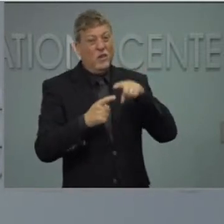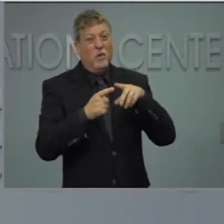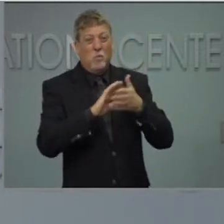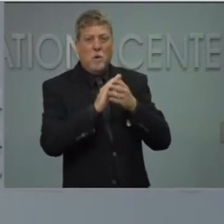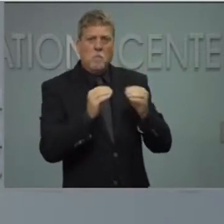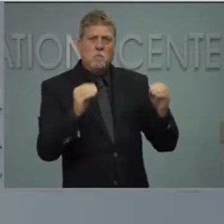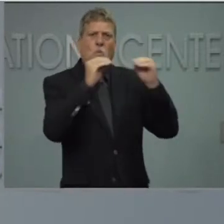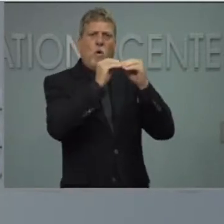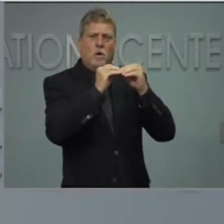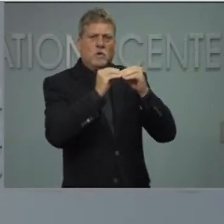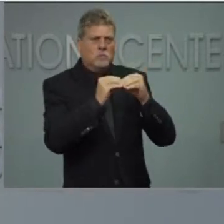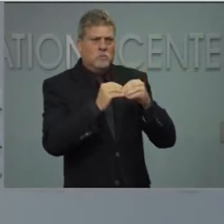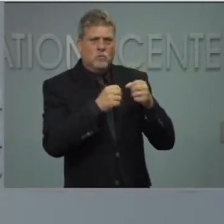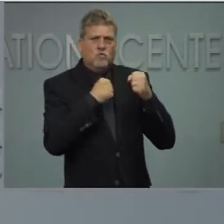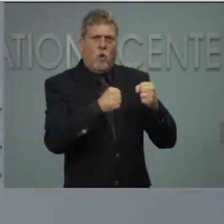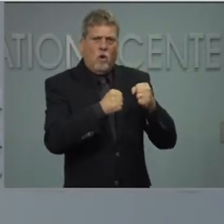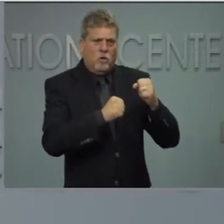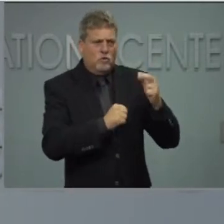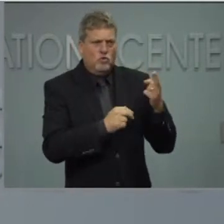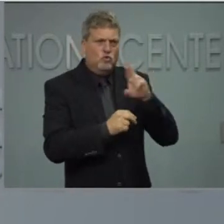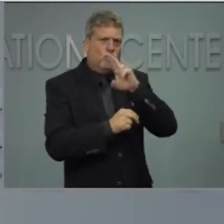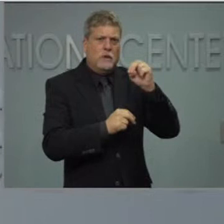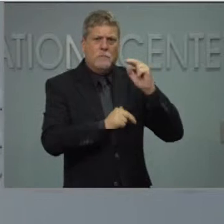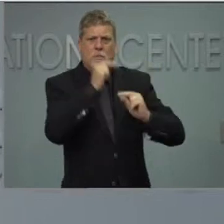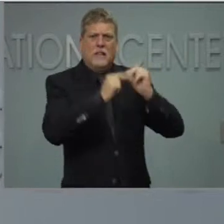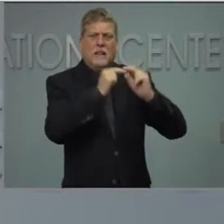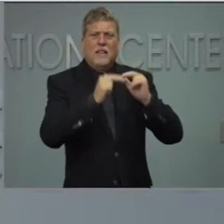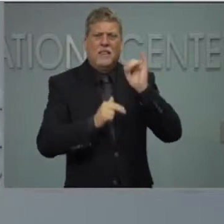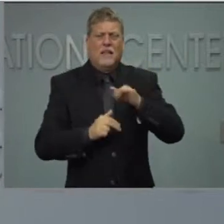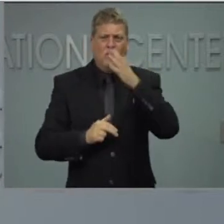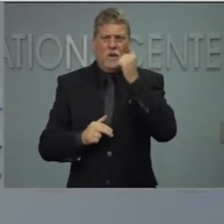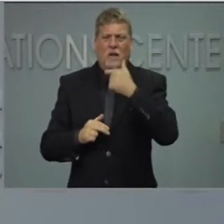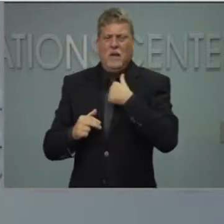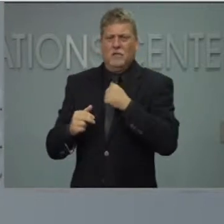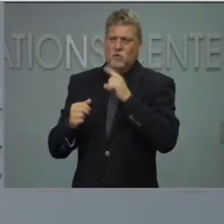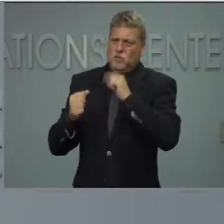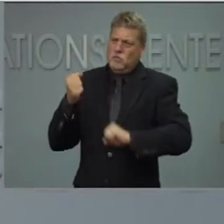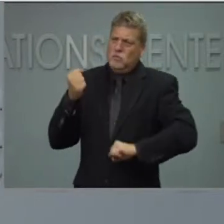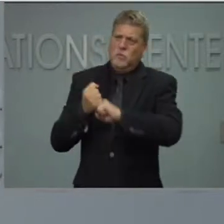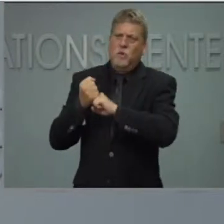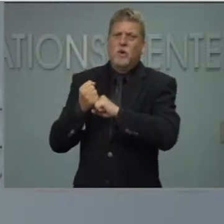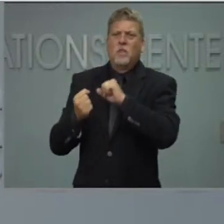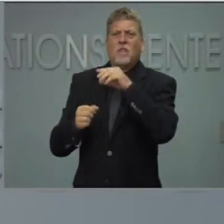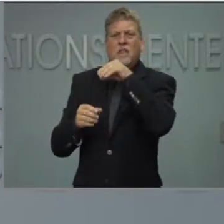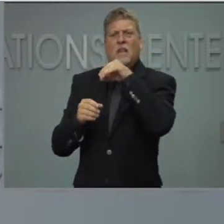of the bipartisan infrastructure deal that has been struck and voted on